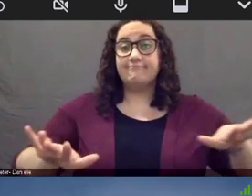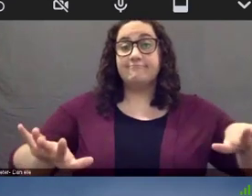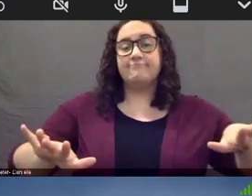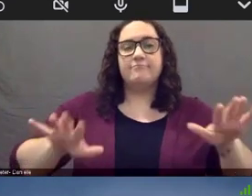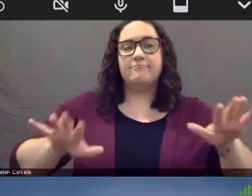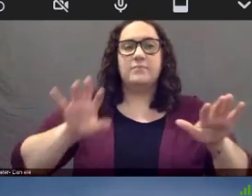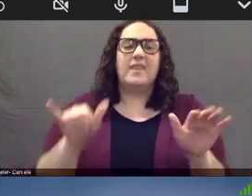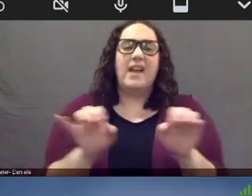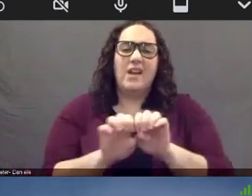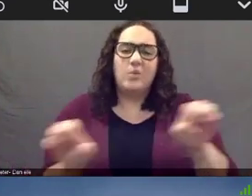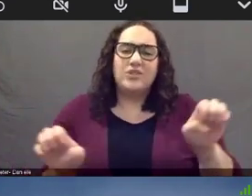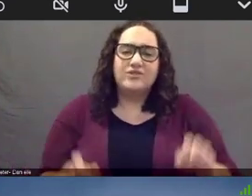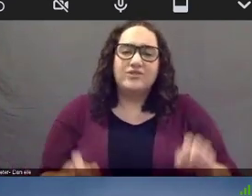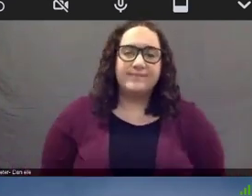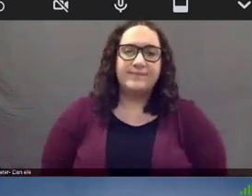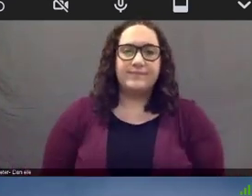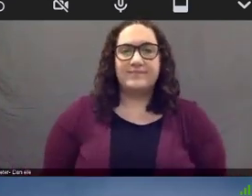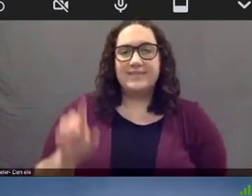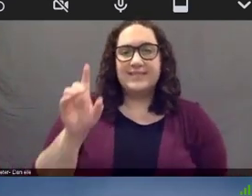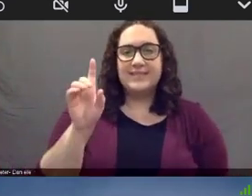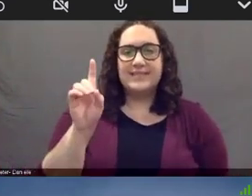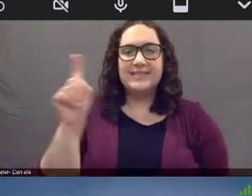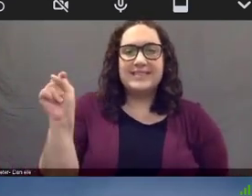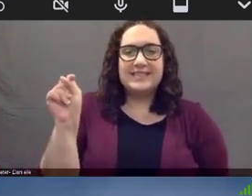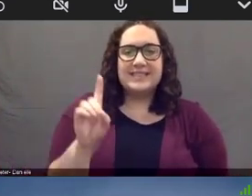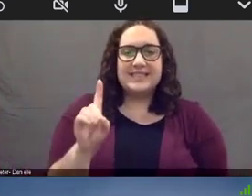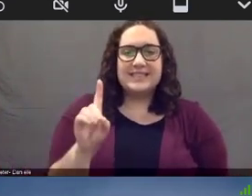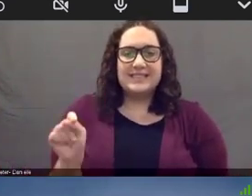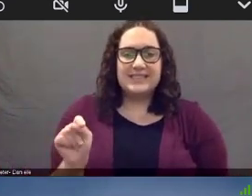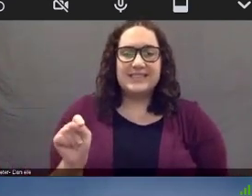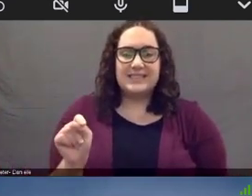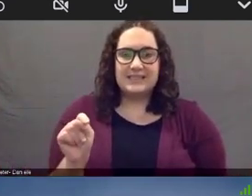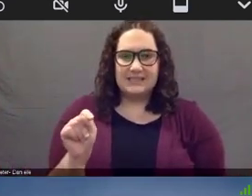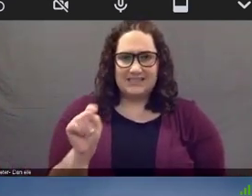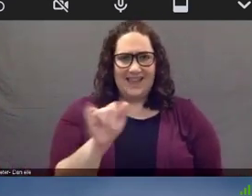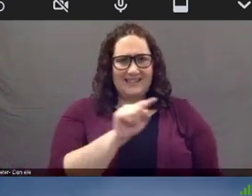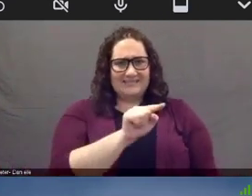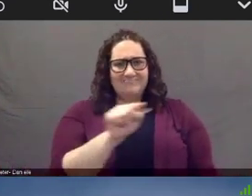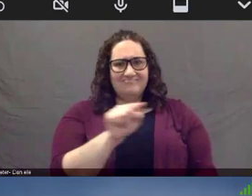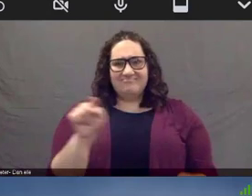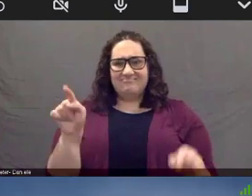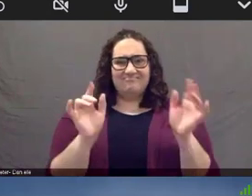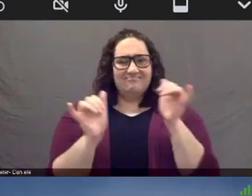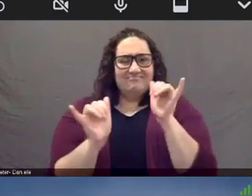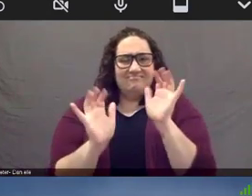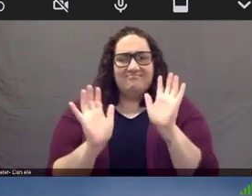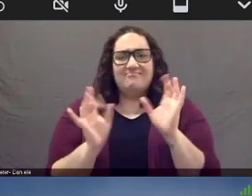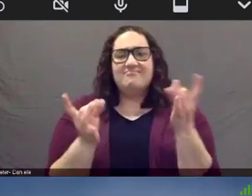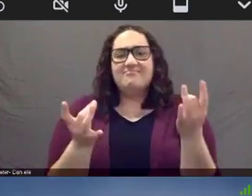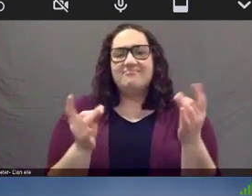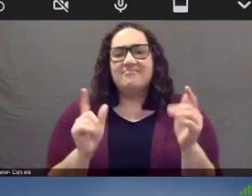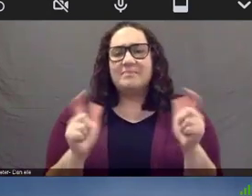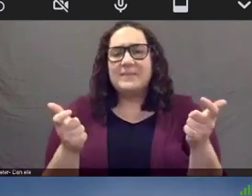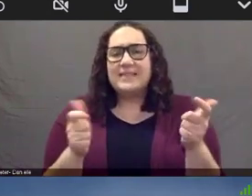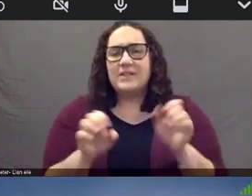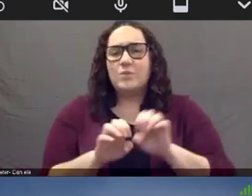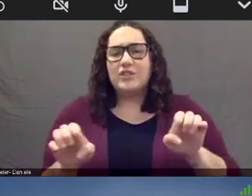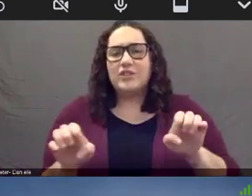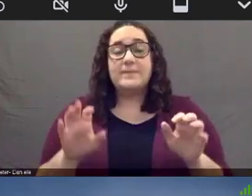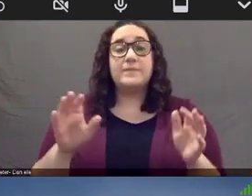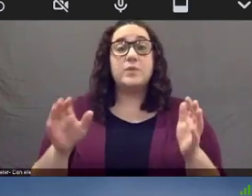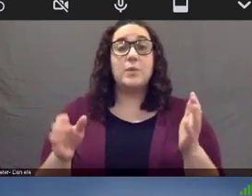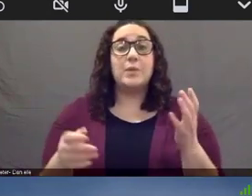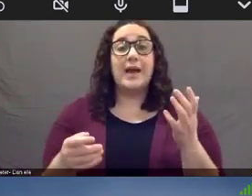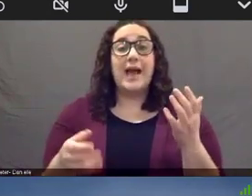because it's a little bit cumbersome. So we can define a new variable, theta, which is a change, a difference in